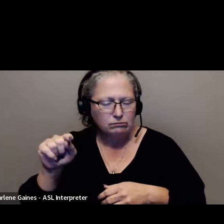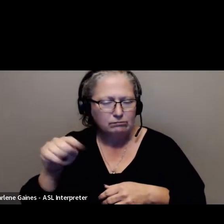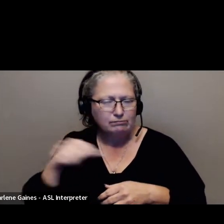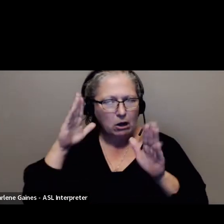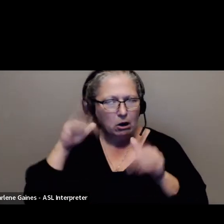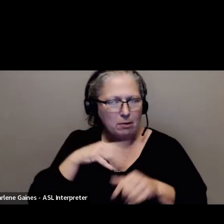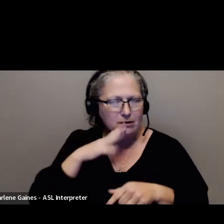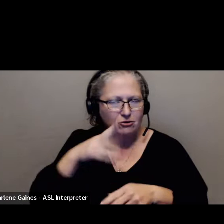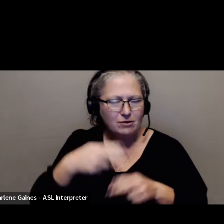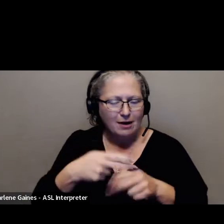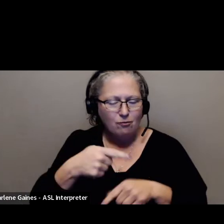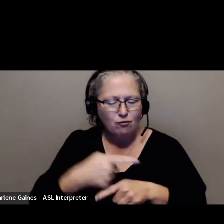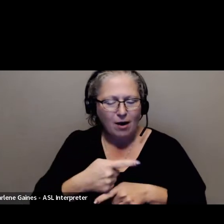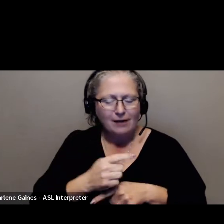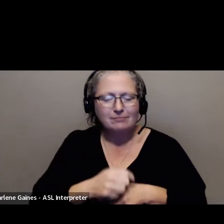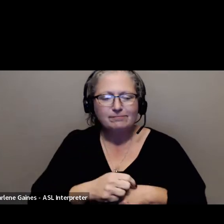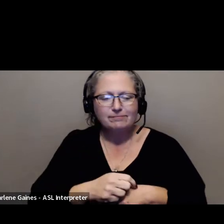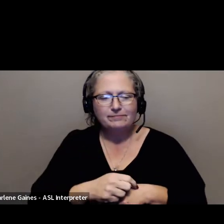hope I said the name right.